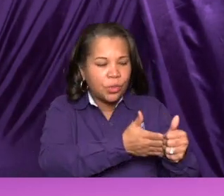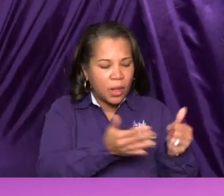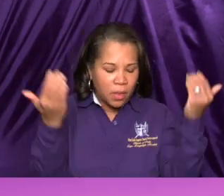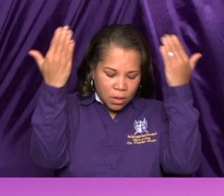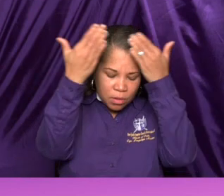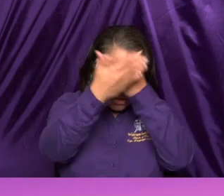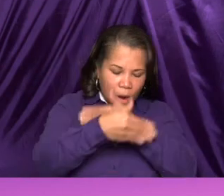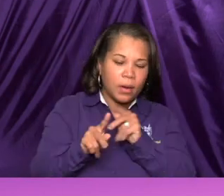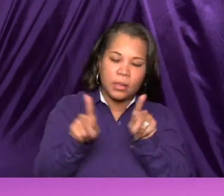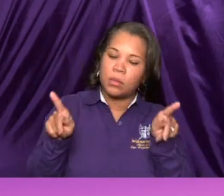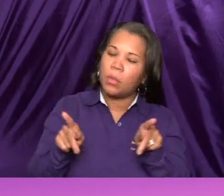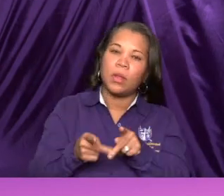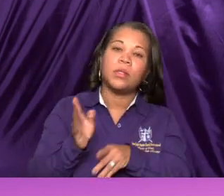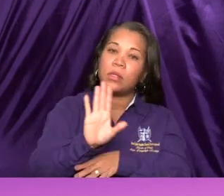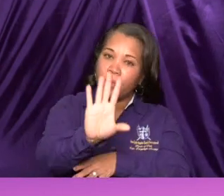life.